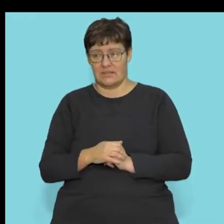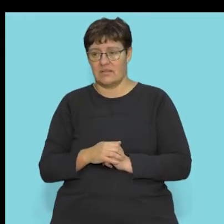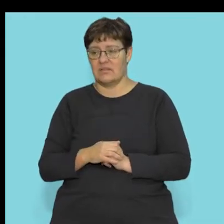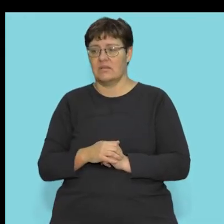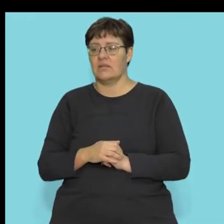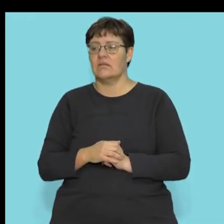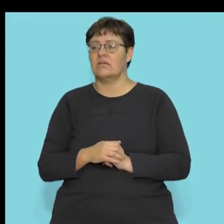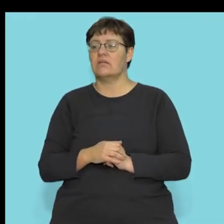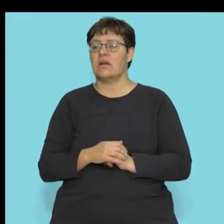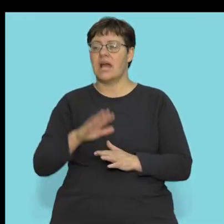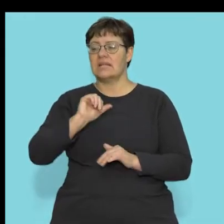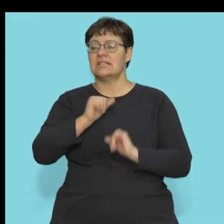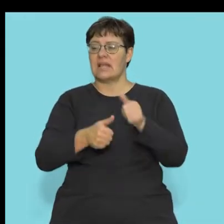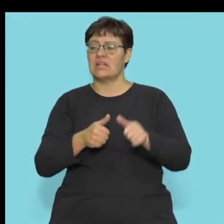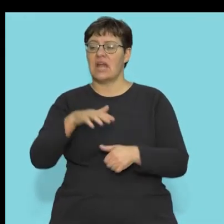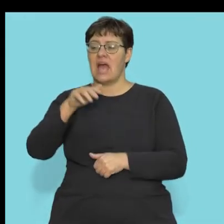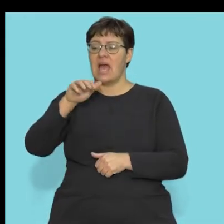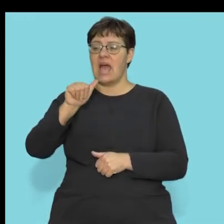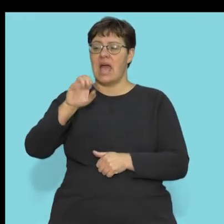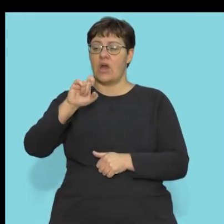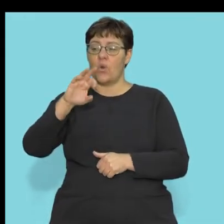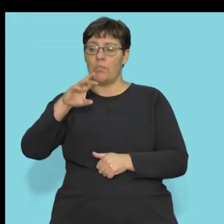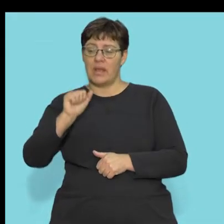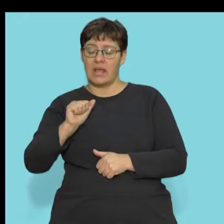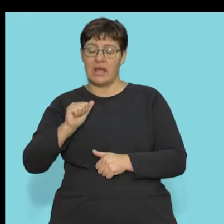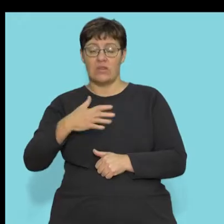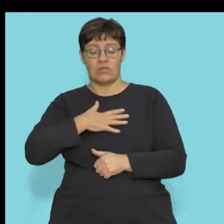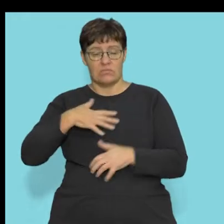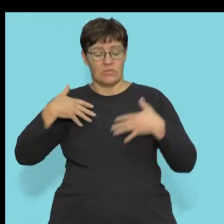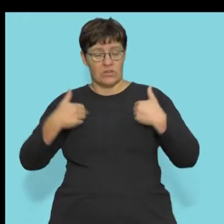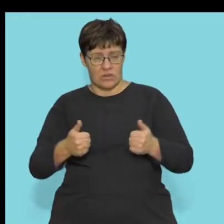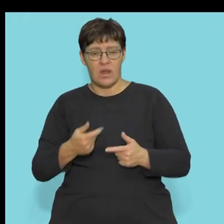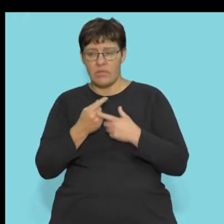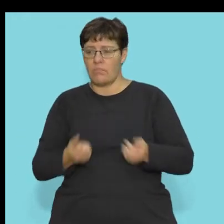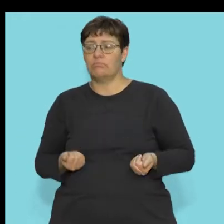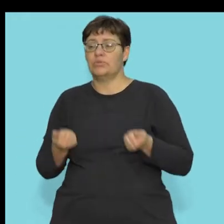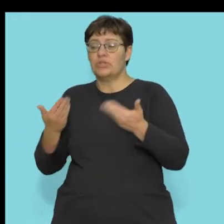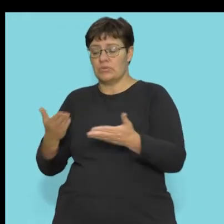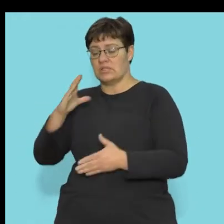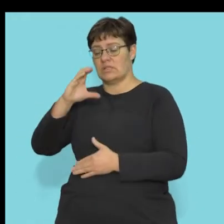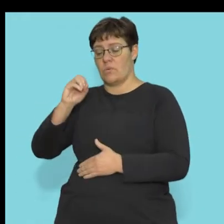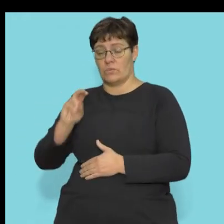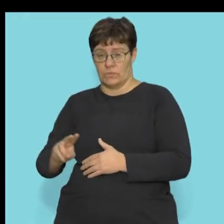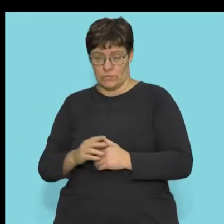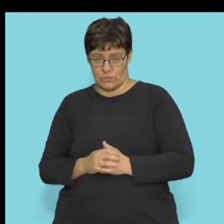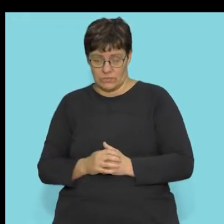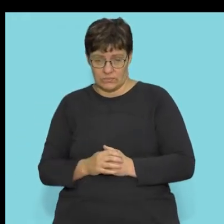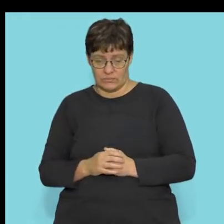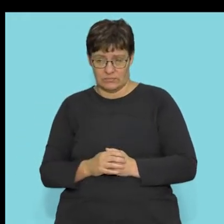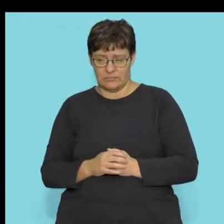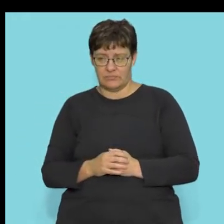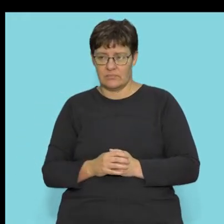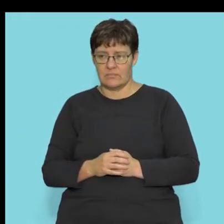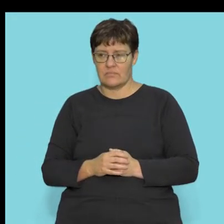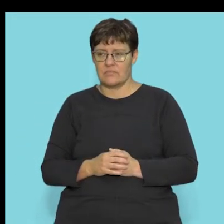the stage of anaerobic respiration that releases carbon dioxide. So we looked at those a